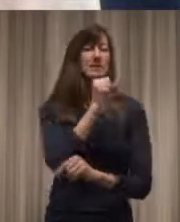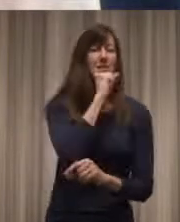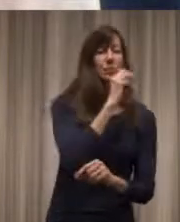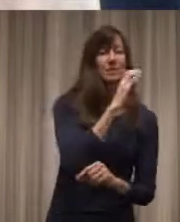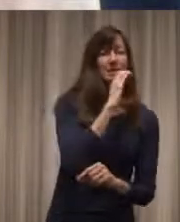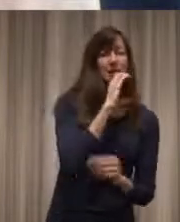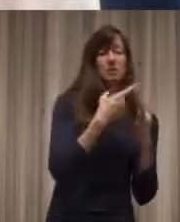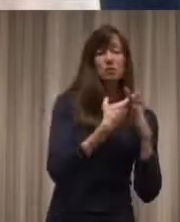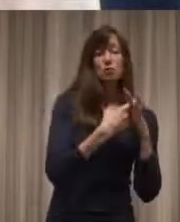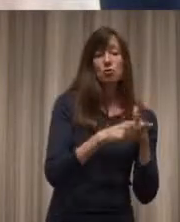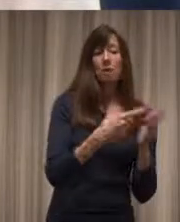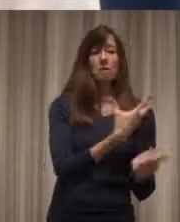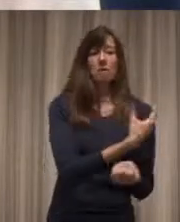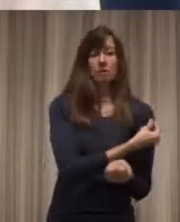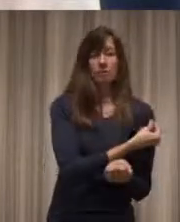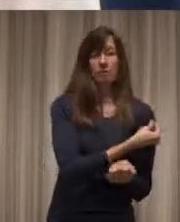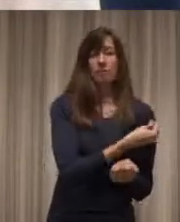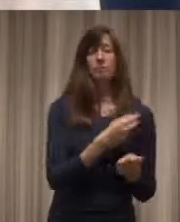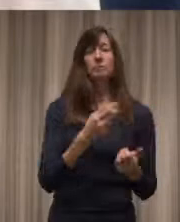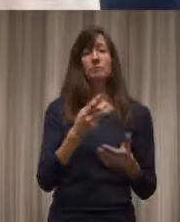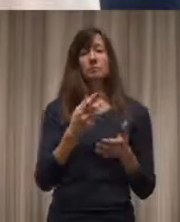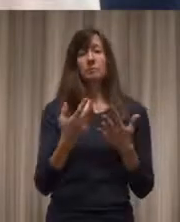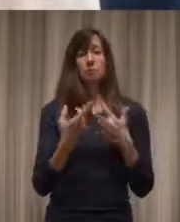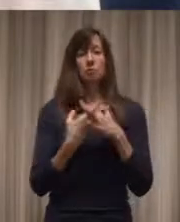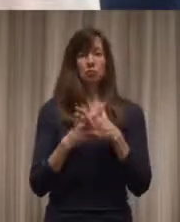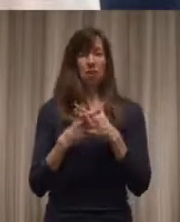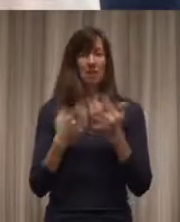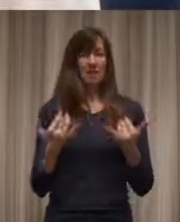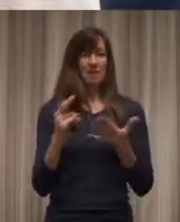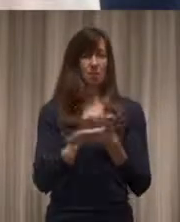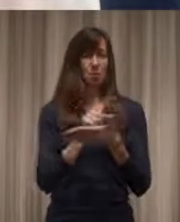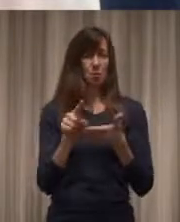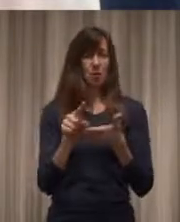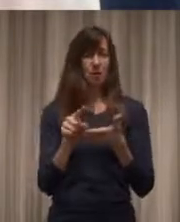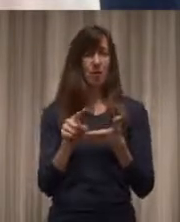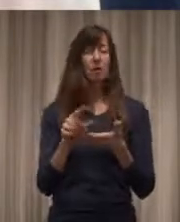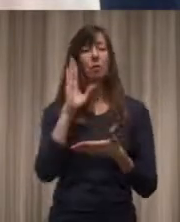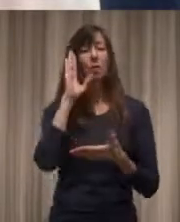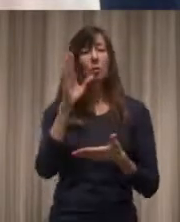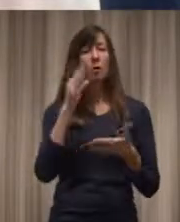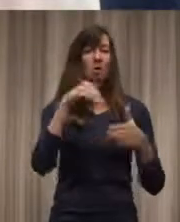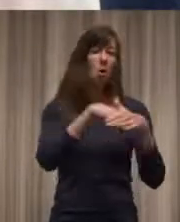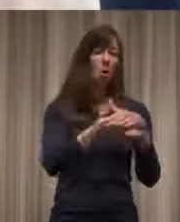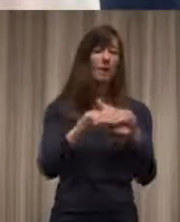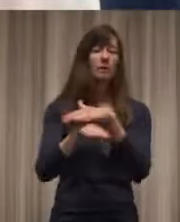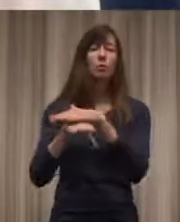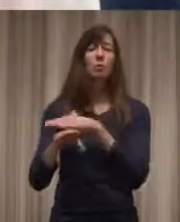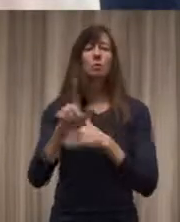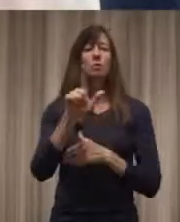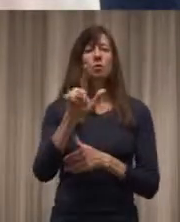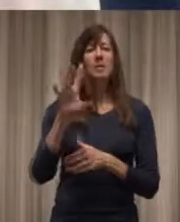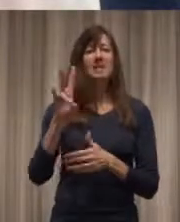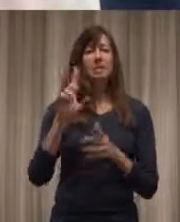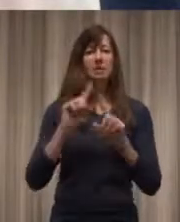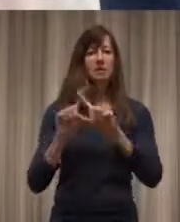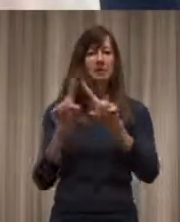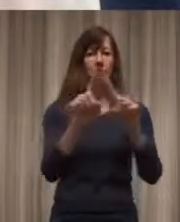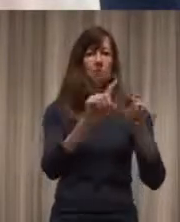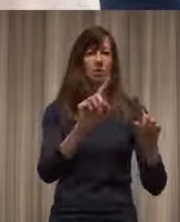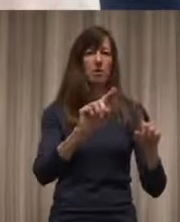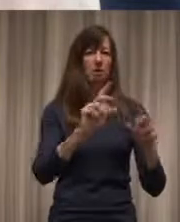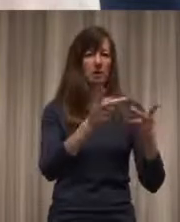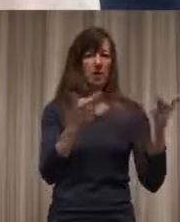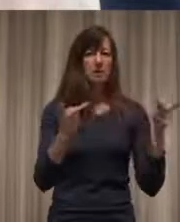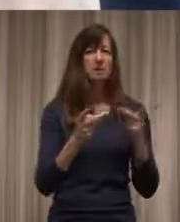this week, Ulster County will be vaccinating 27 different facilities across the county that are those